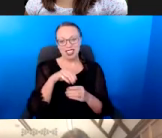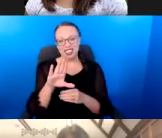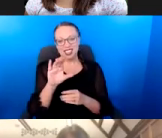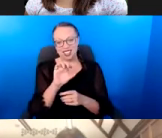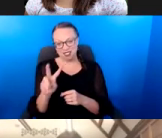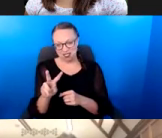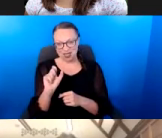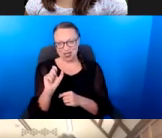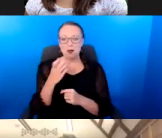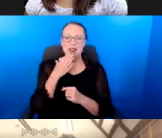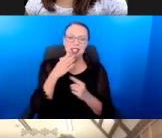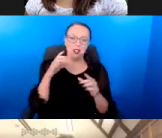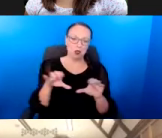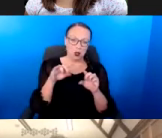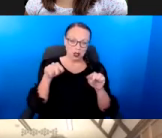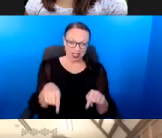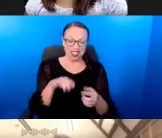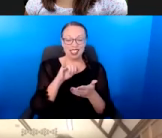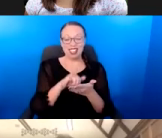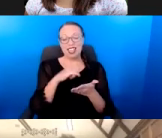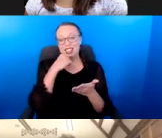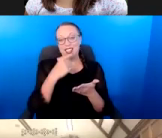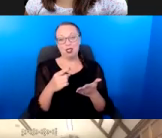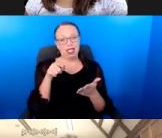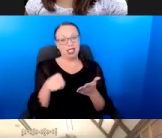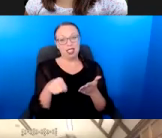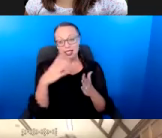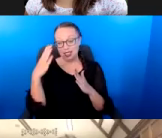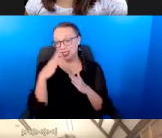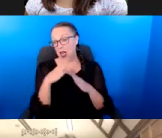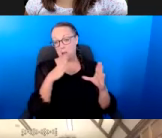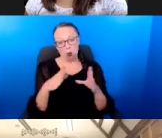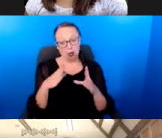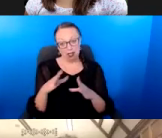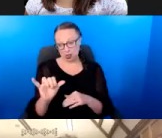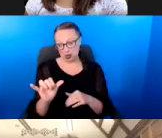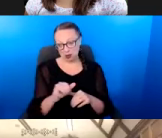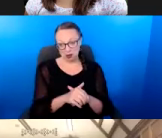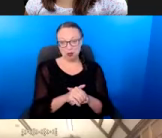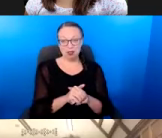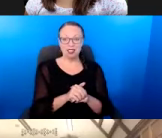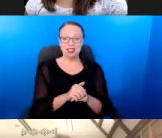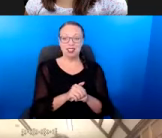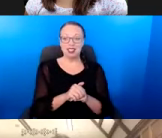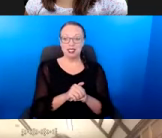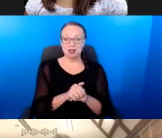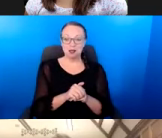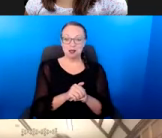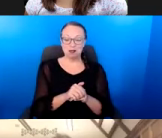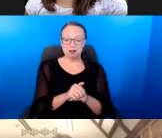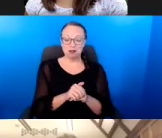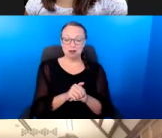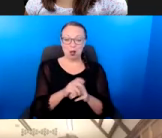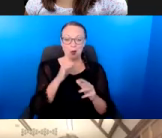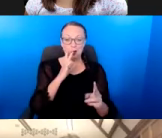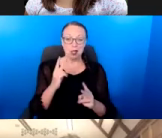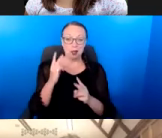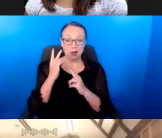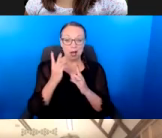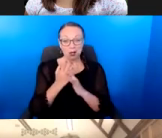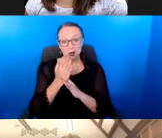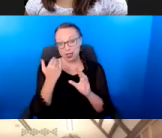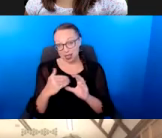this. And this probably tells how exceptionally organized he is as well. I was just looking back at the email correspondence with him, and